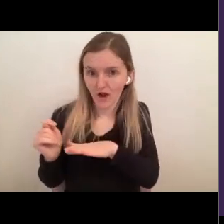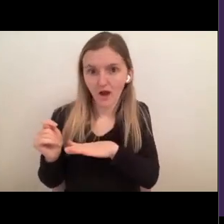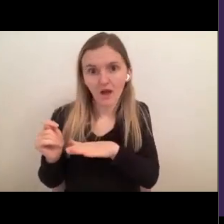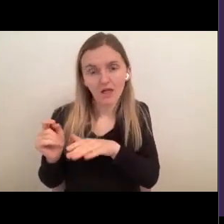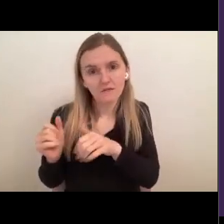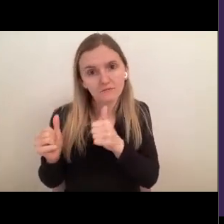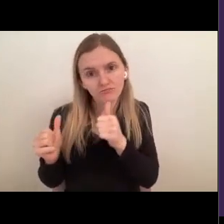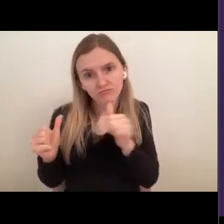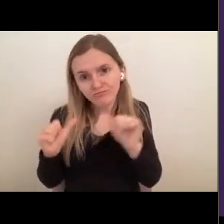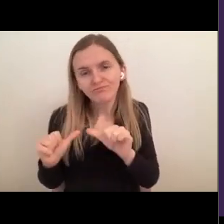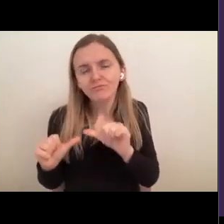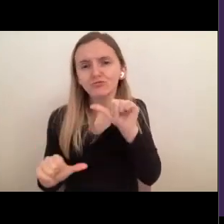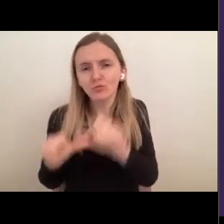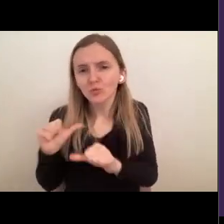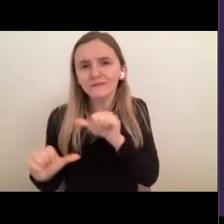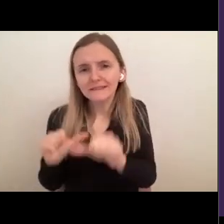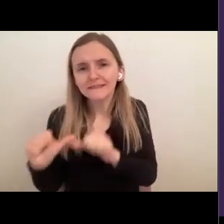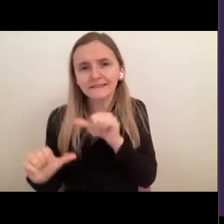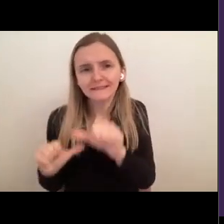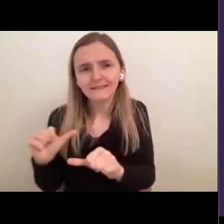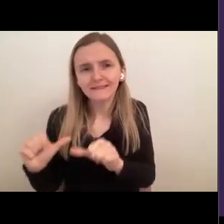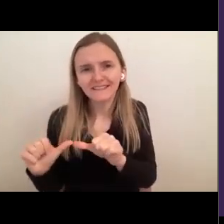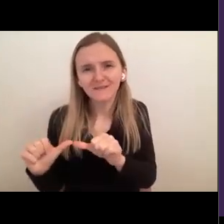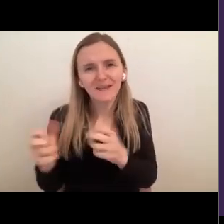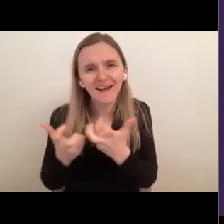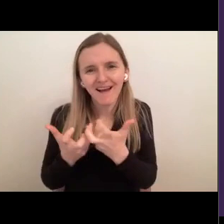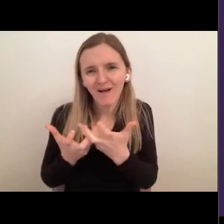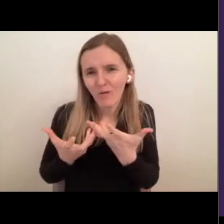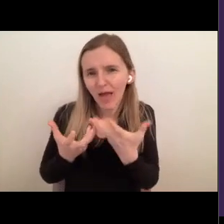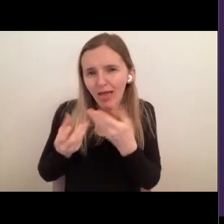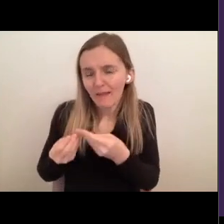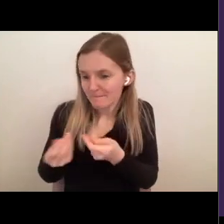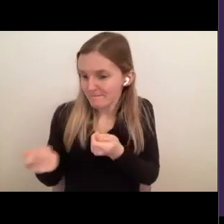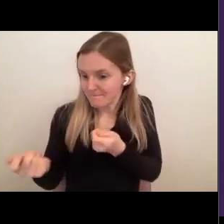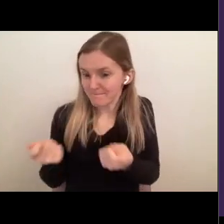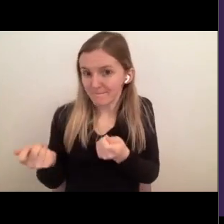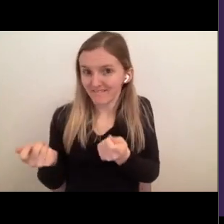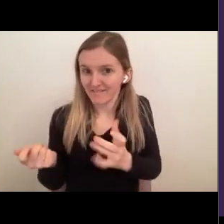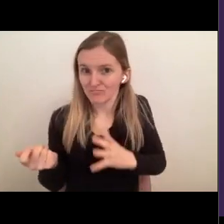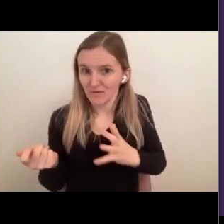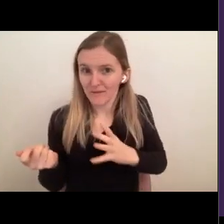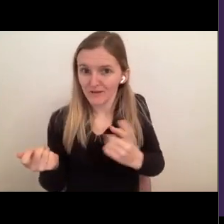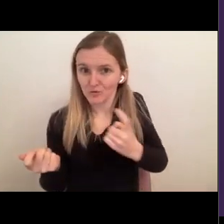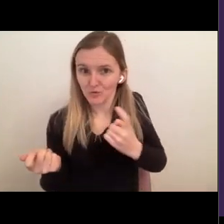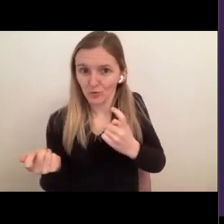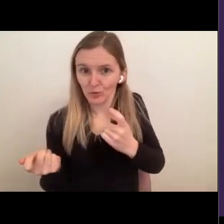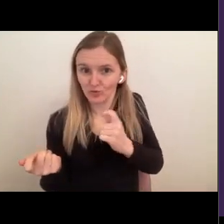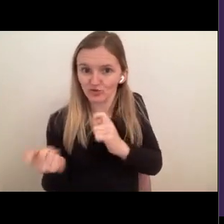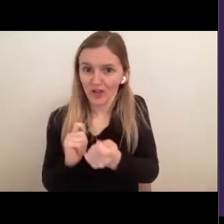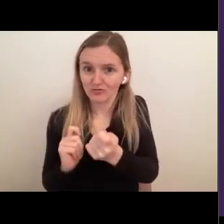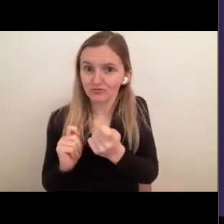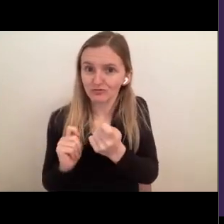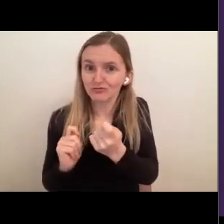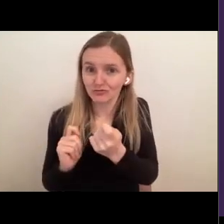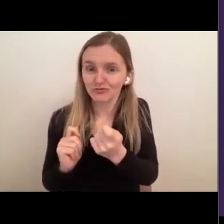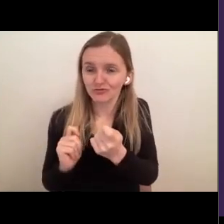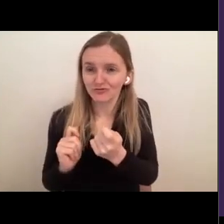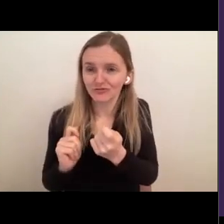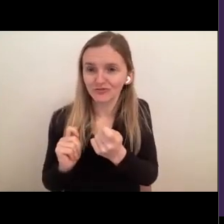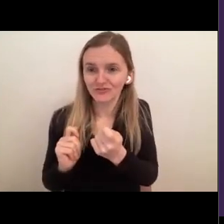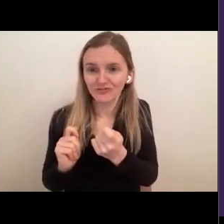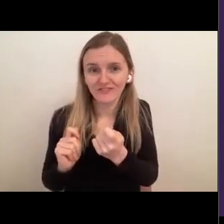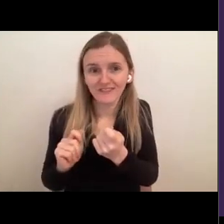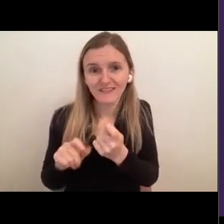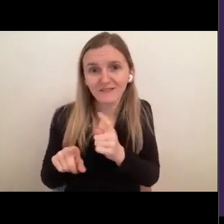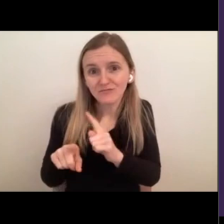routine? Simple changes such as parents having time out or also preparing for transitions to high school. At the moment, I'm trying to give as much